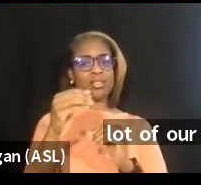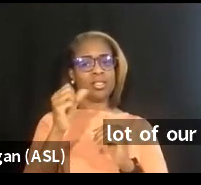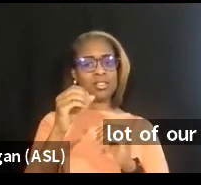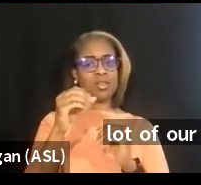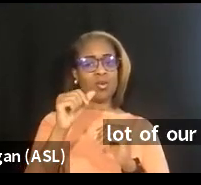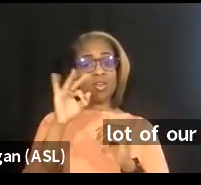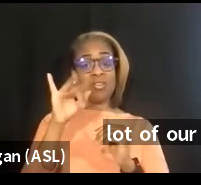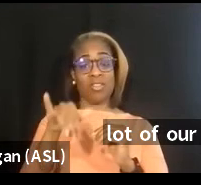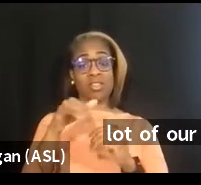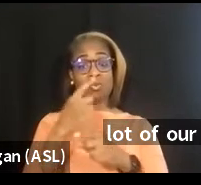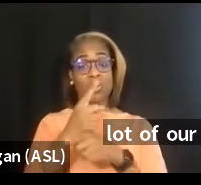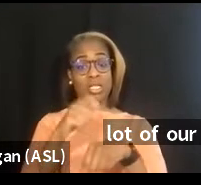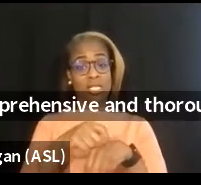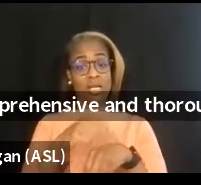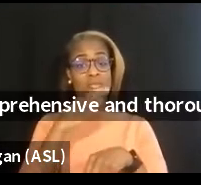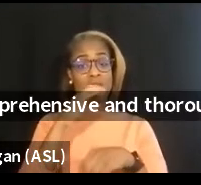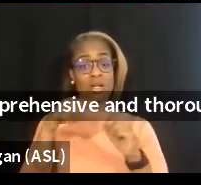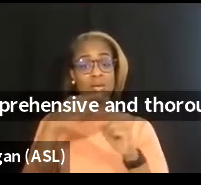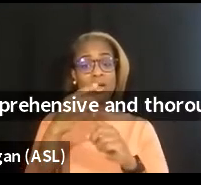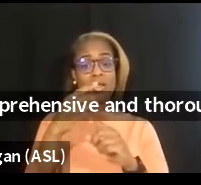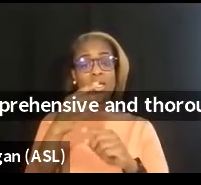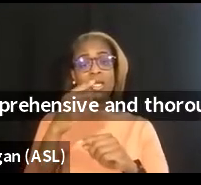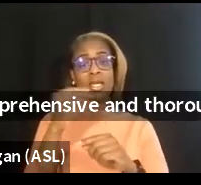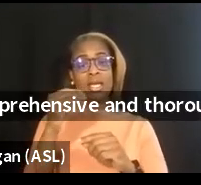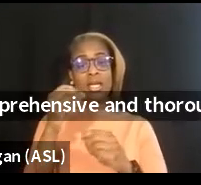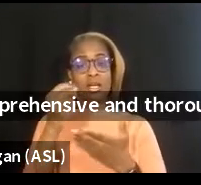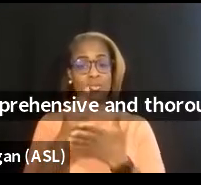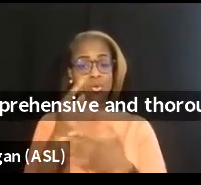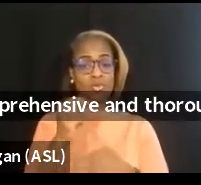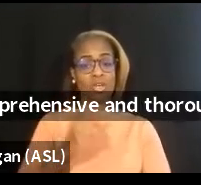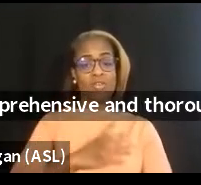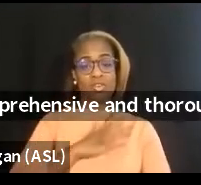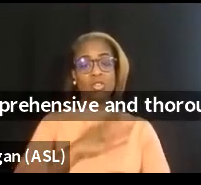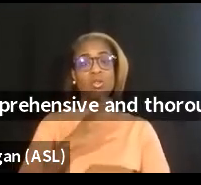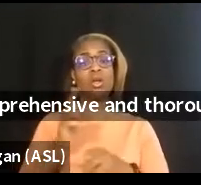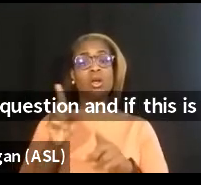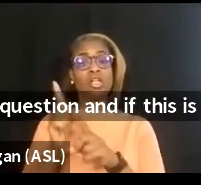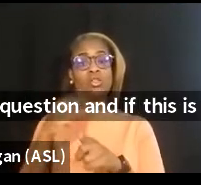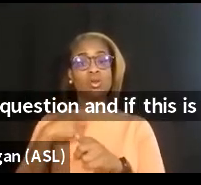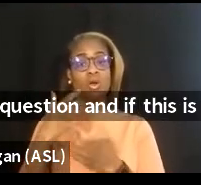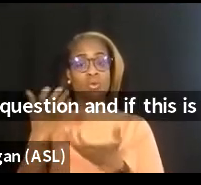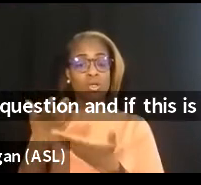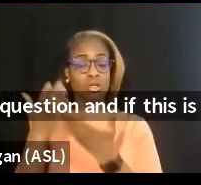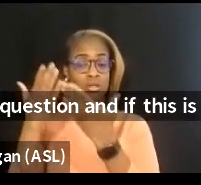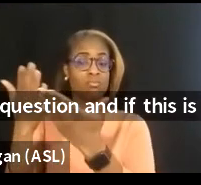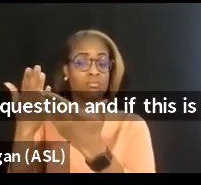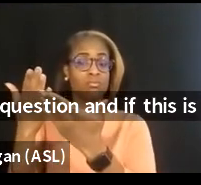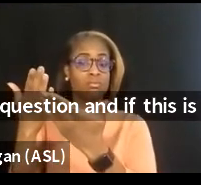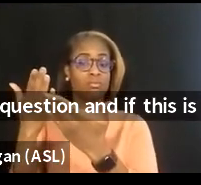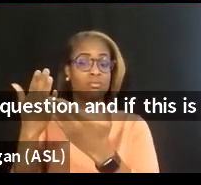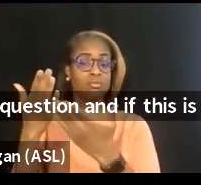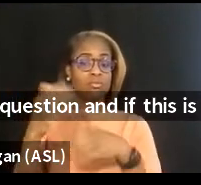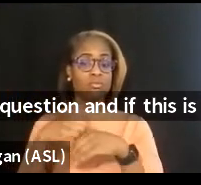is the right time to talk about it and sort of approve it officially, if that's the right time, I also want to move to that in that direction, if